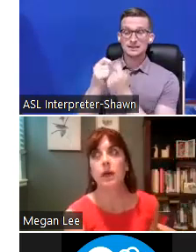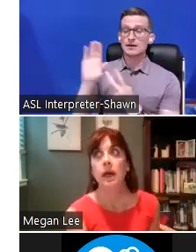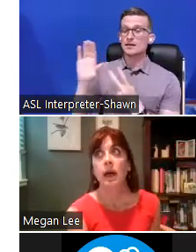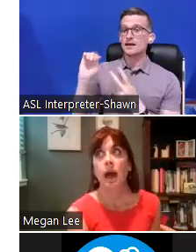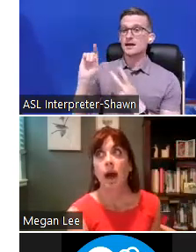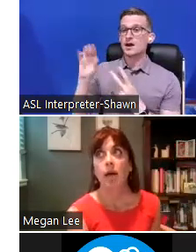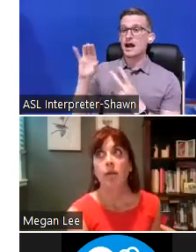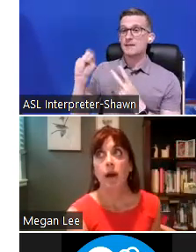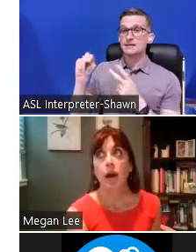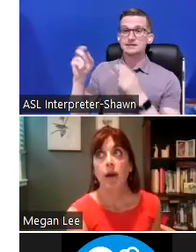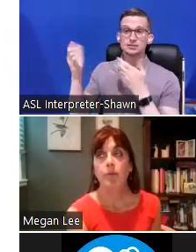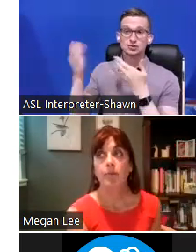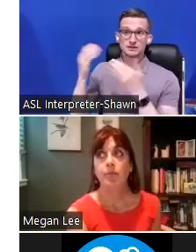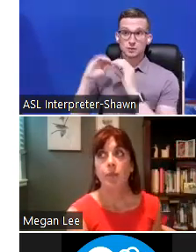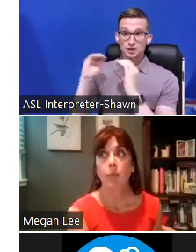to have